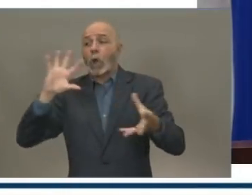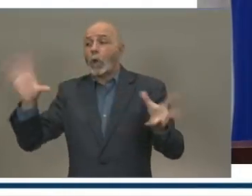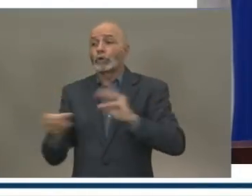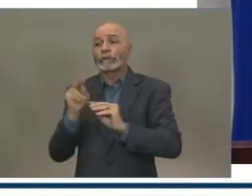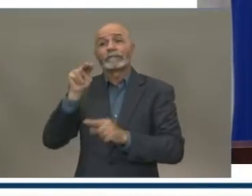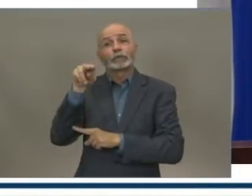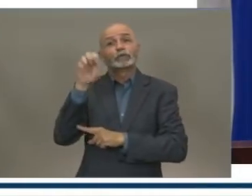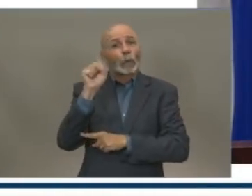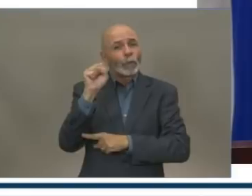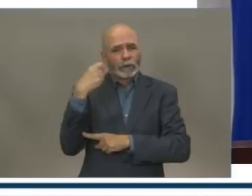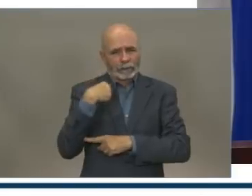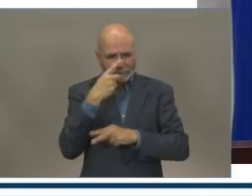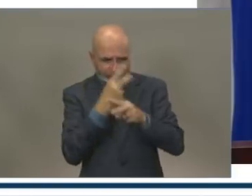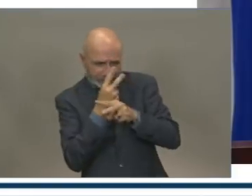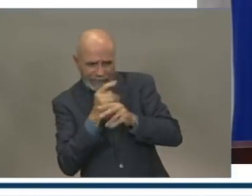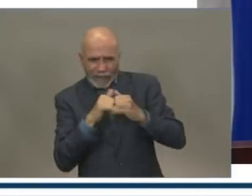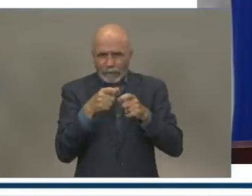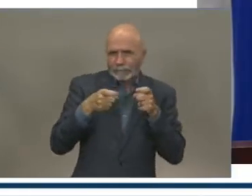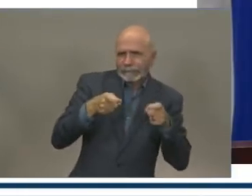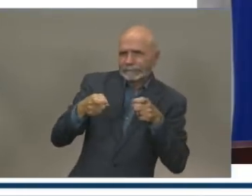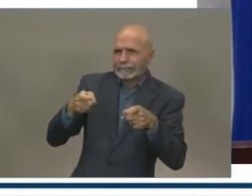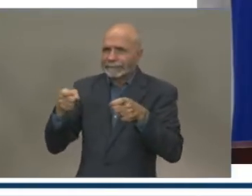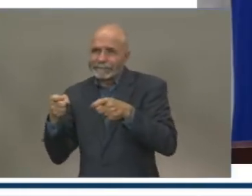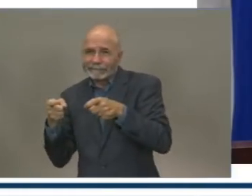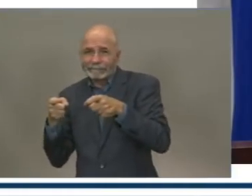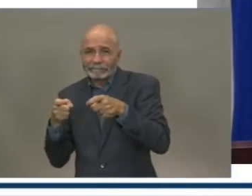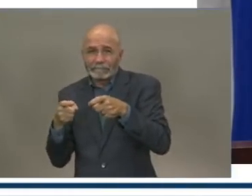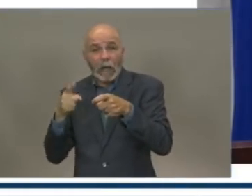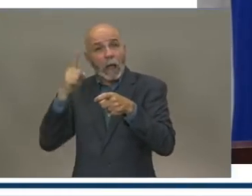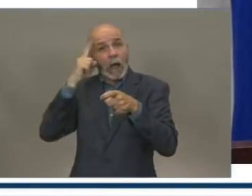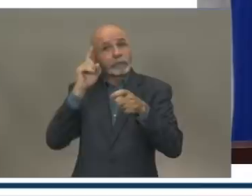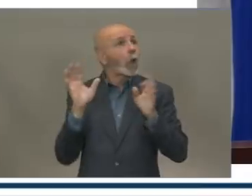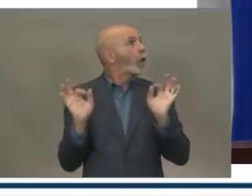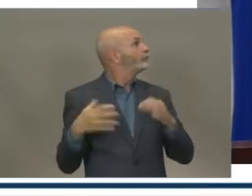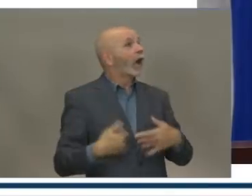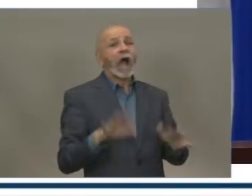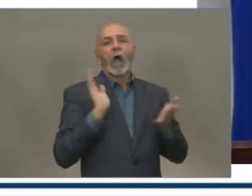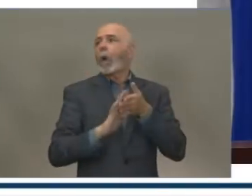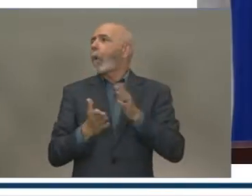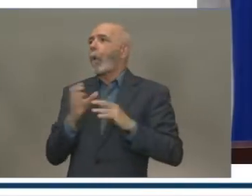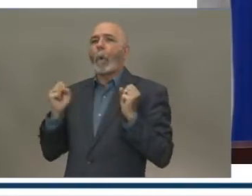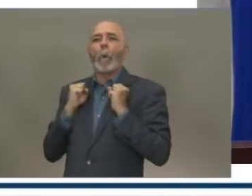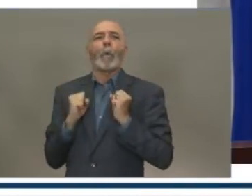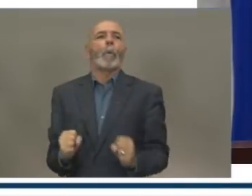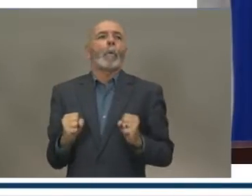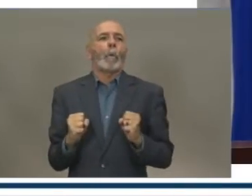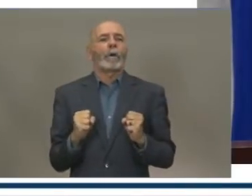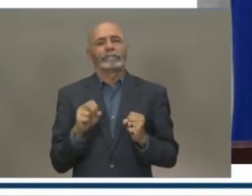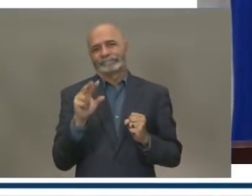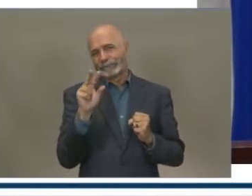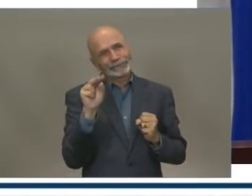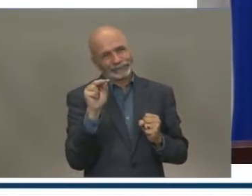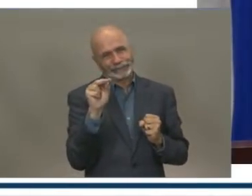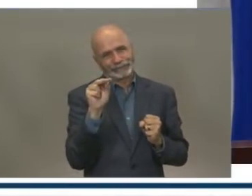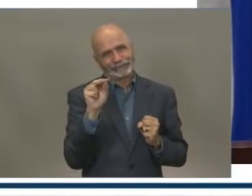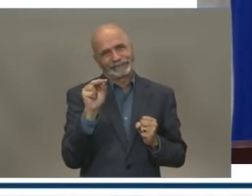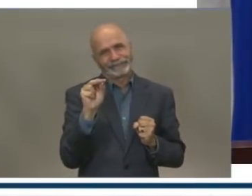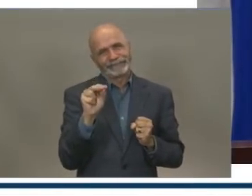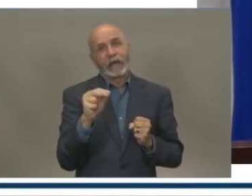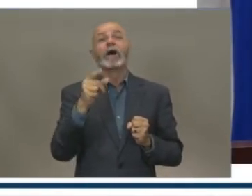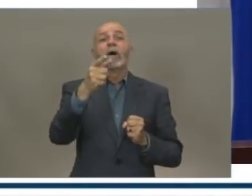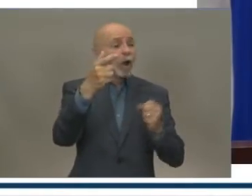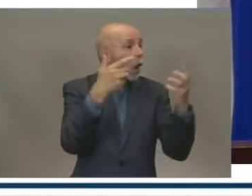wave. But it's far from over. But our vaccination efforts and the public health measures are